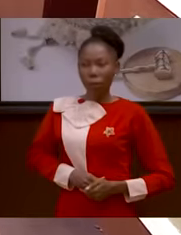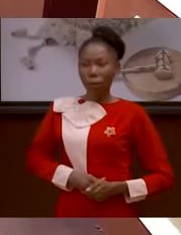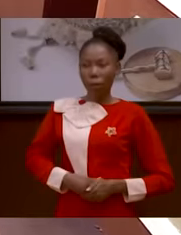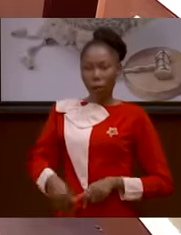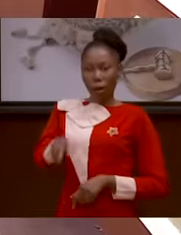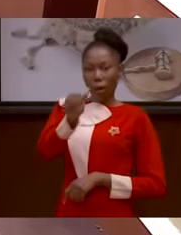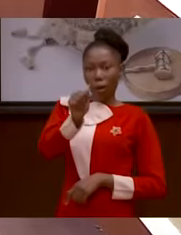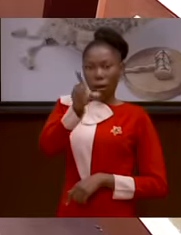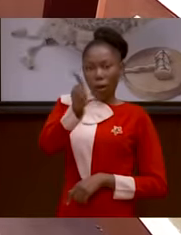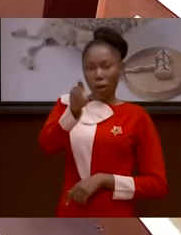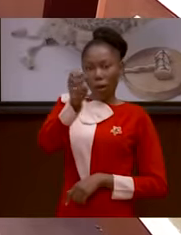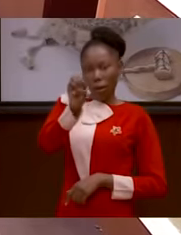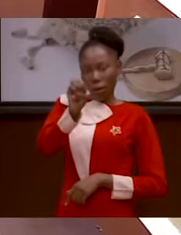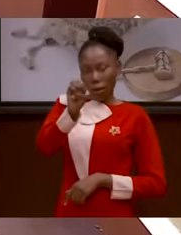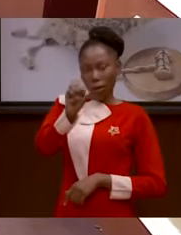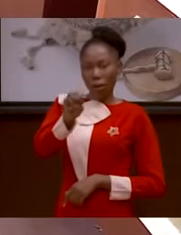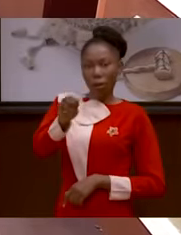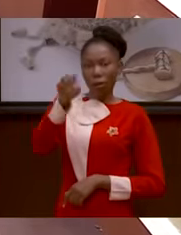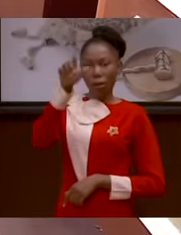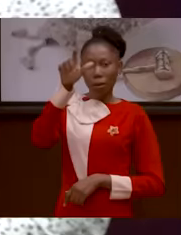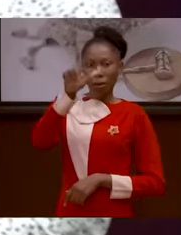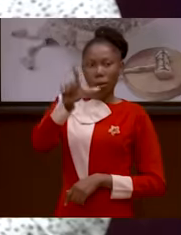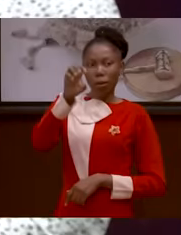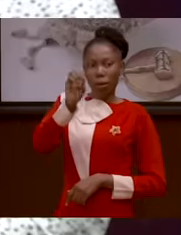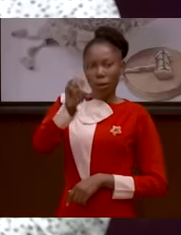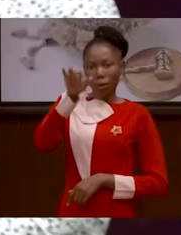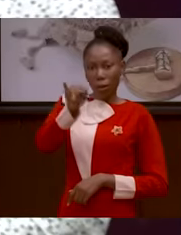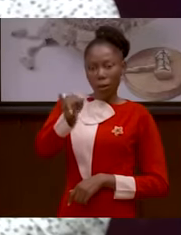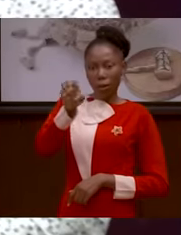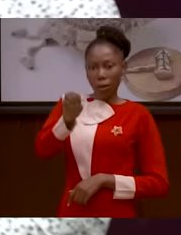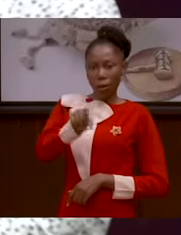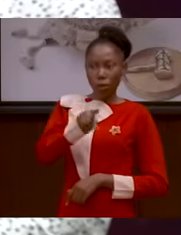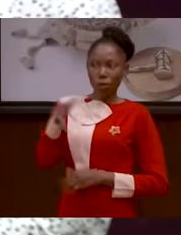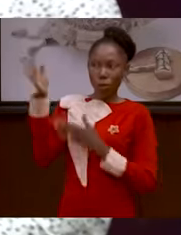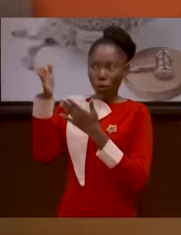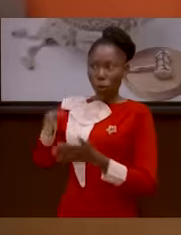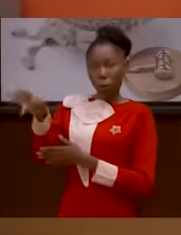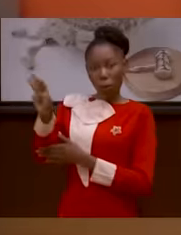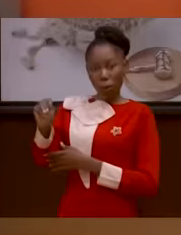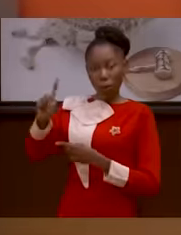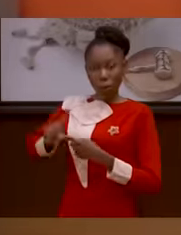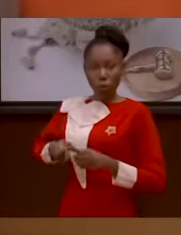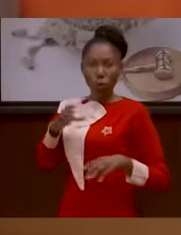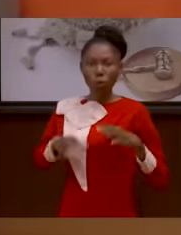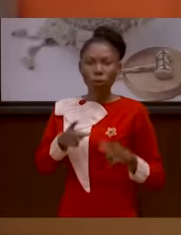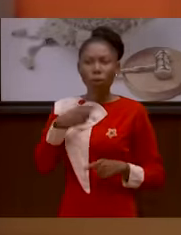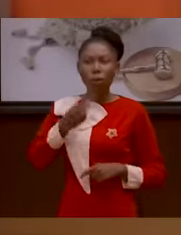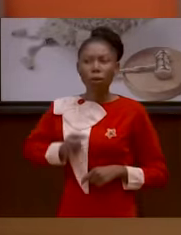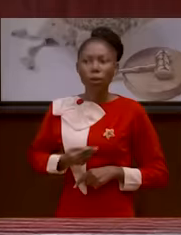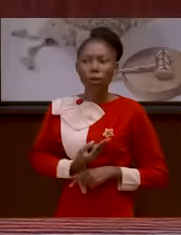Adeneye. Oluwakemi Odunaye. So you brought Bemineye to court. Can you tell